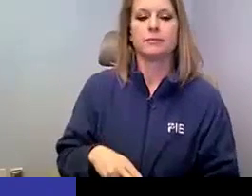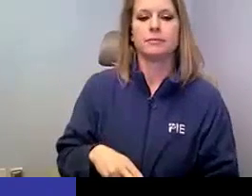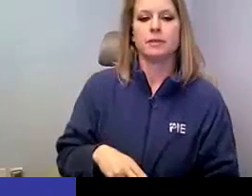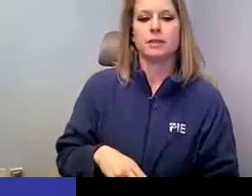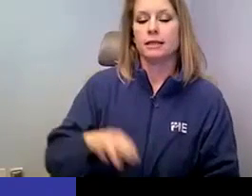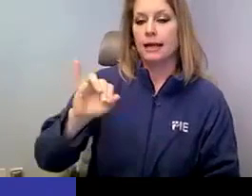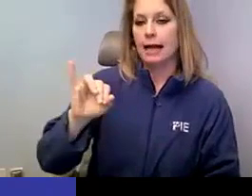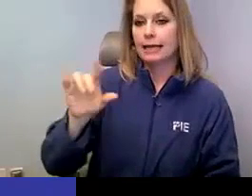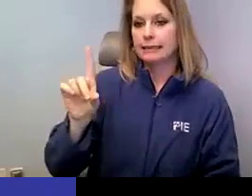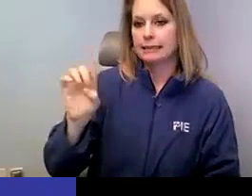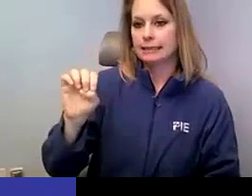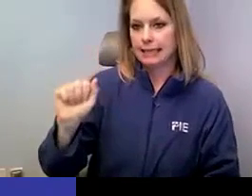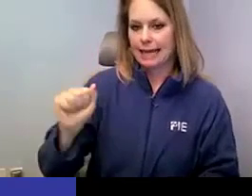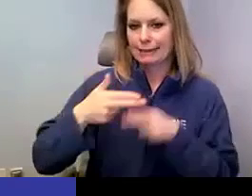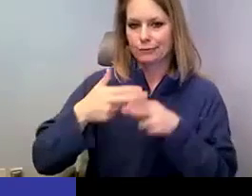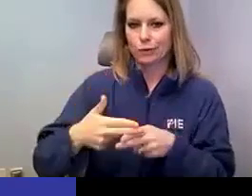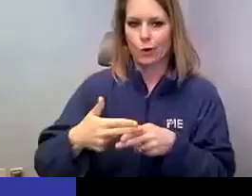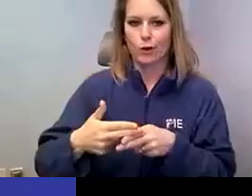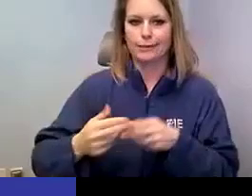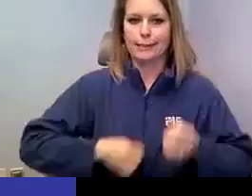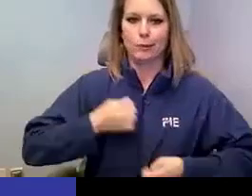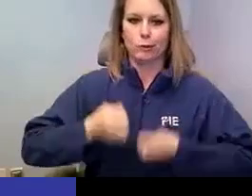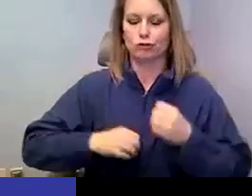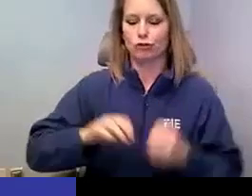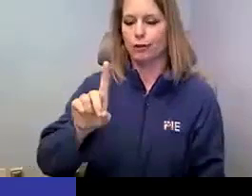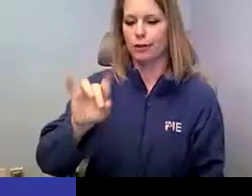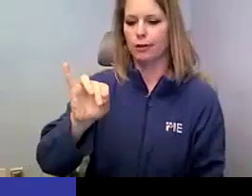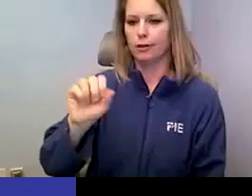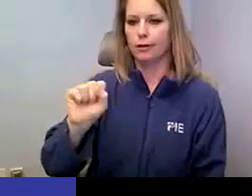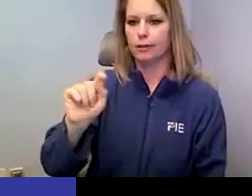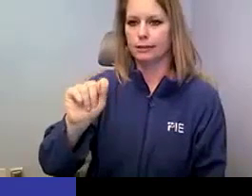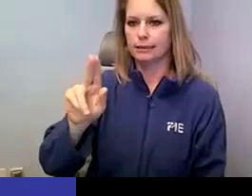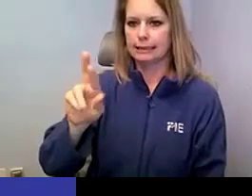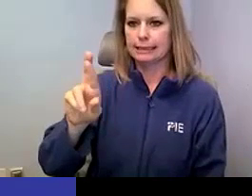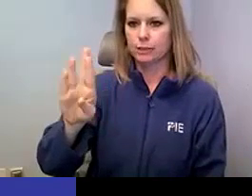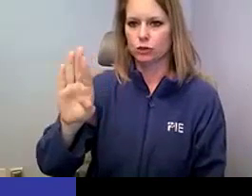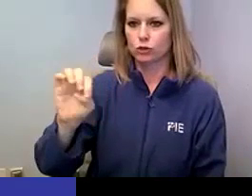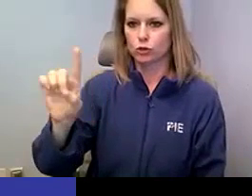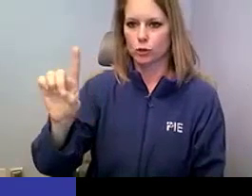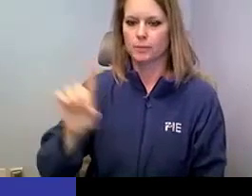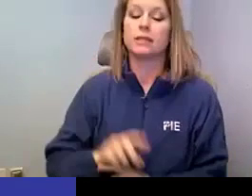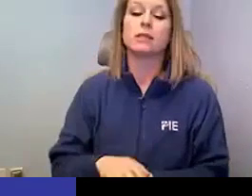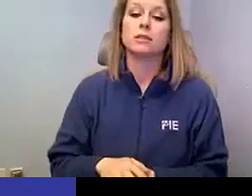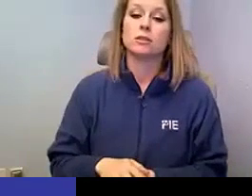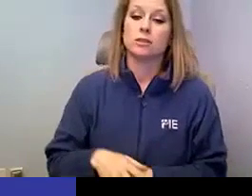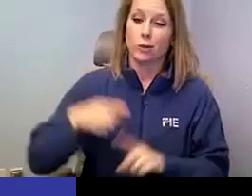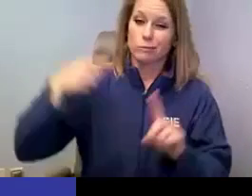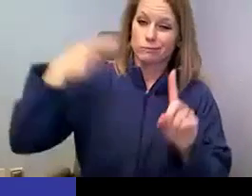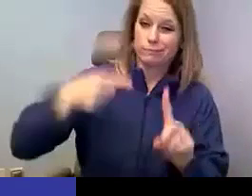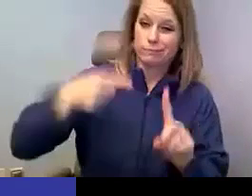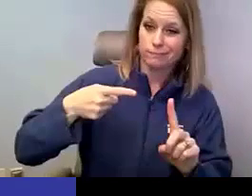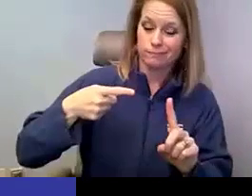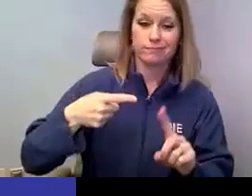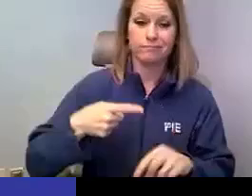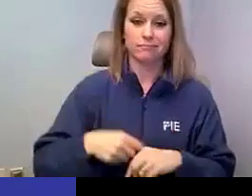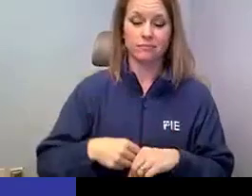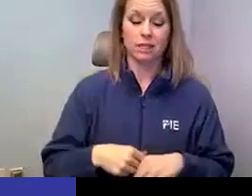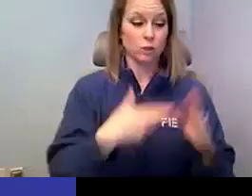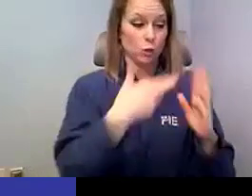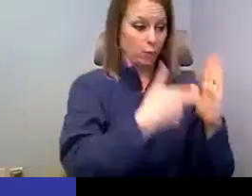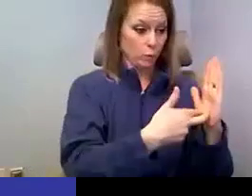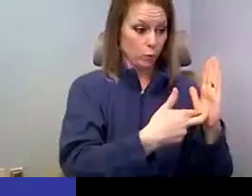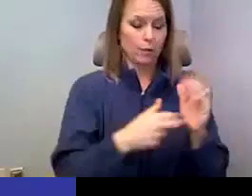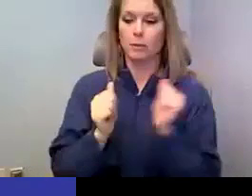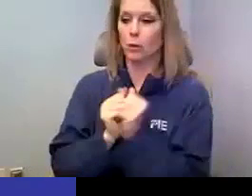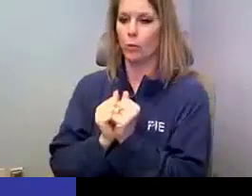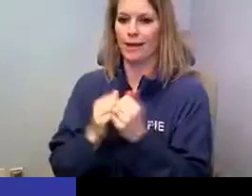disturbance. One of our main goals was to better align the rule with current